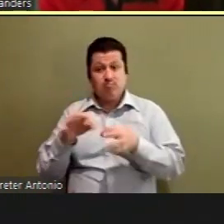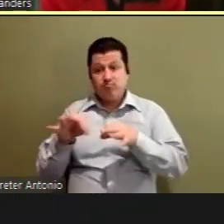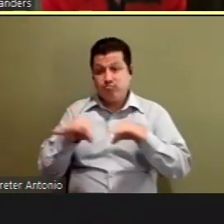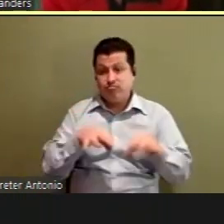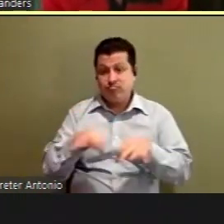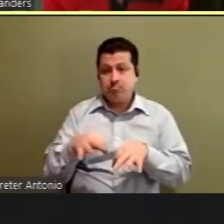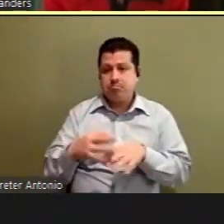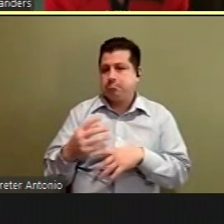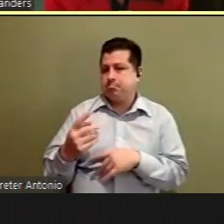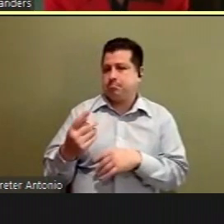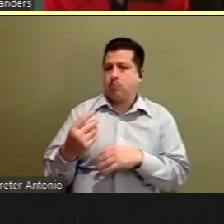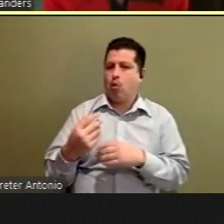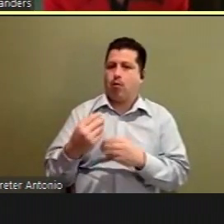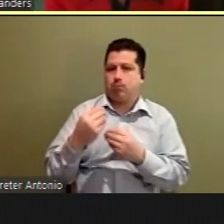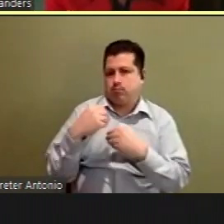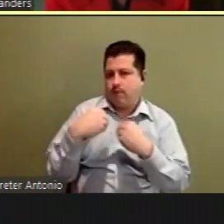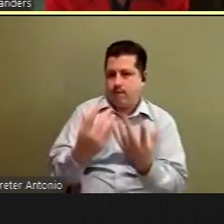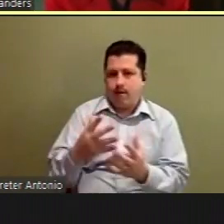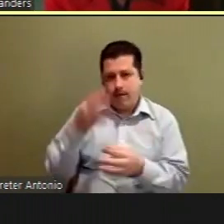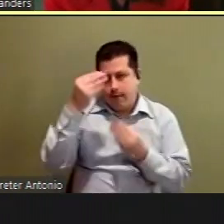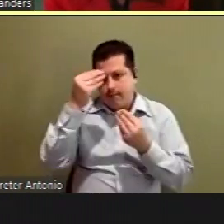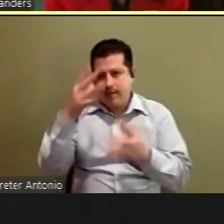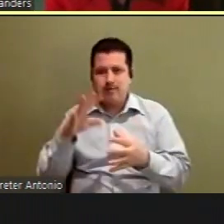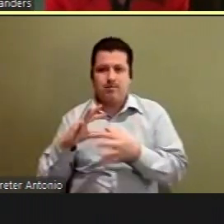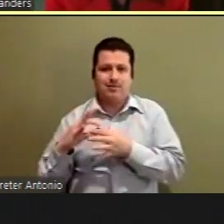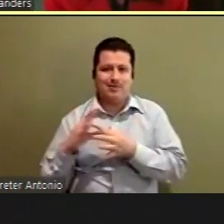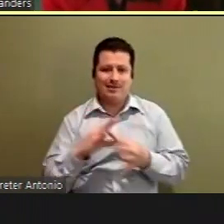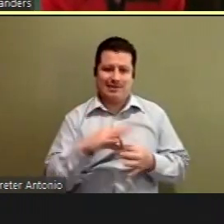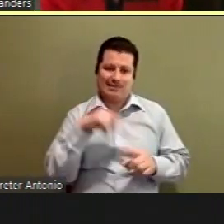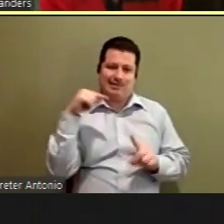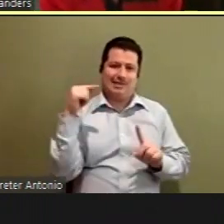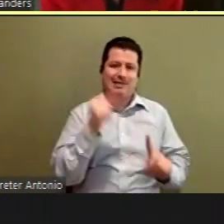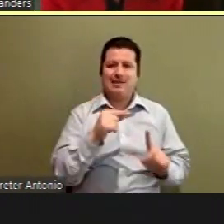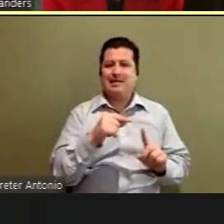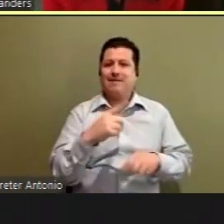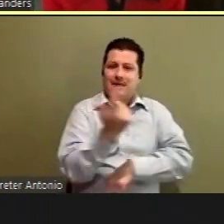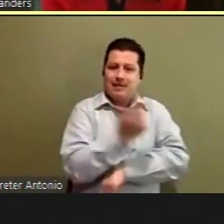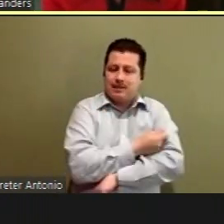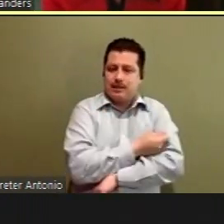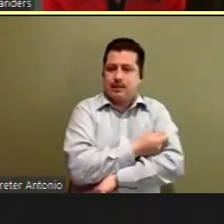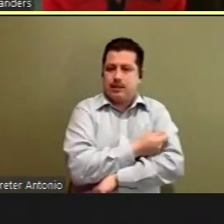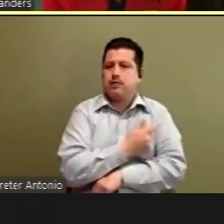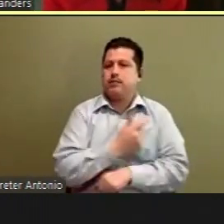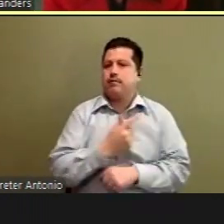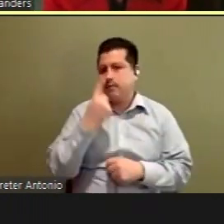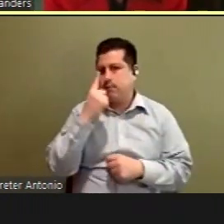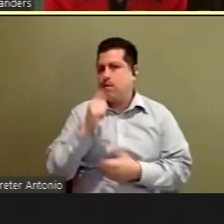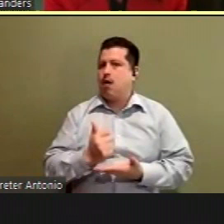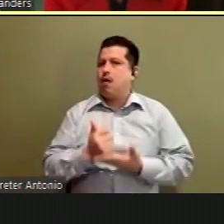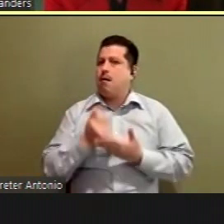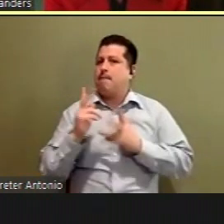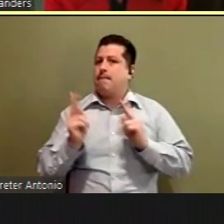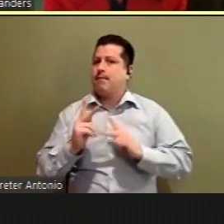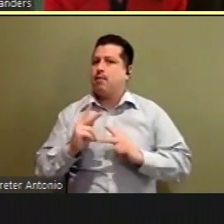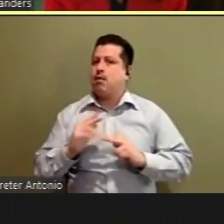comfortable about what's going on with this vaccine specifically, and particularly people that are 65 and